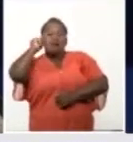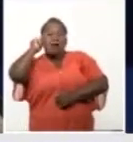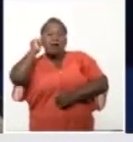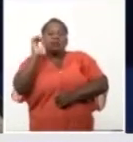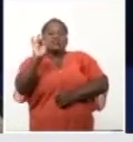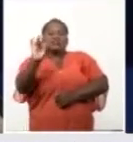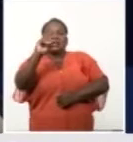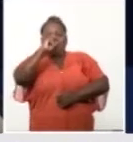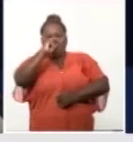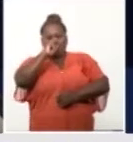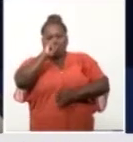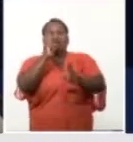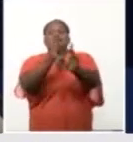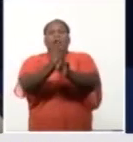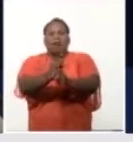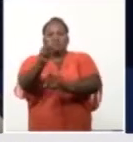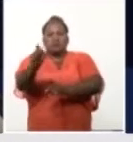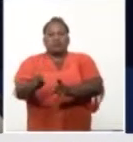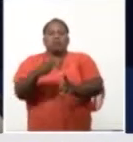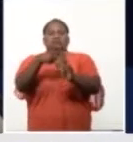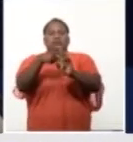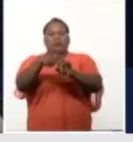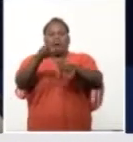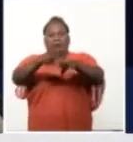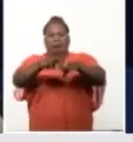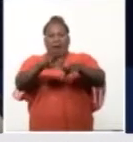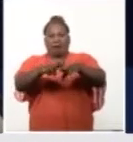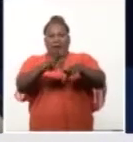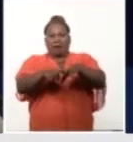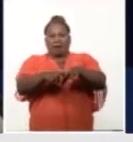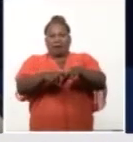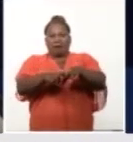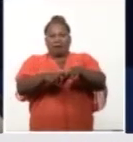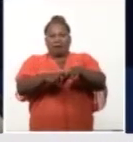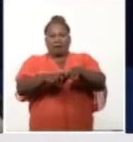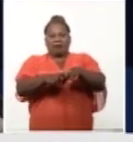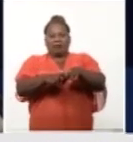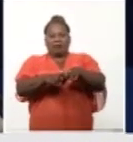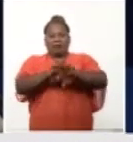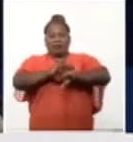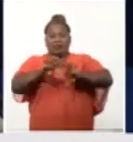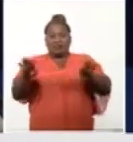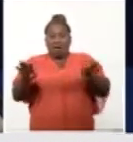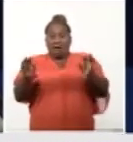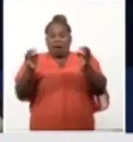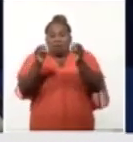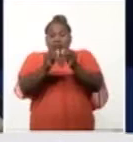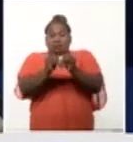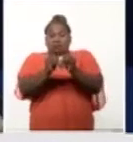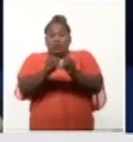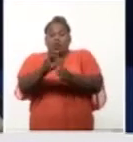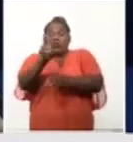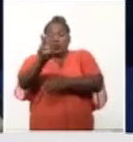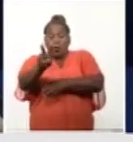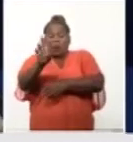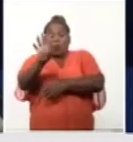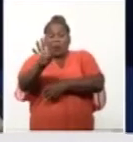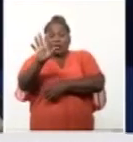There was a 7-year-old girl contact of a positive case from Havana,